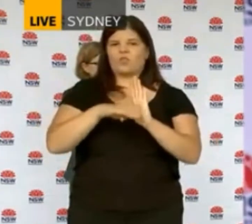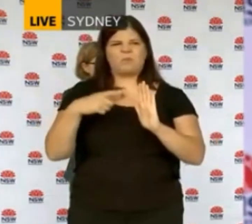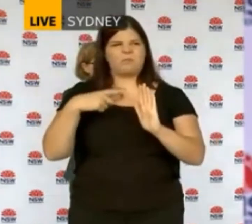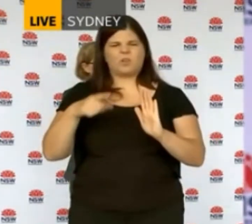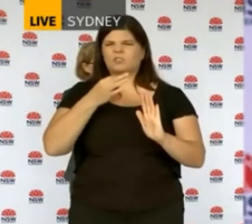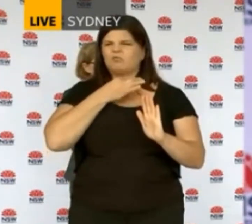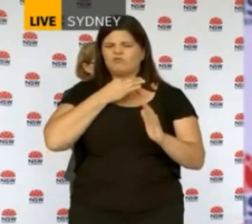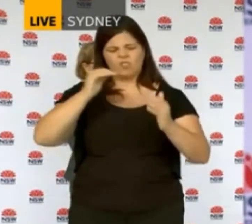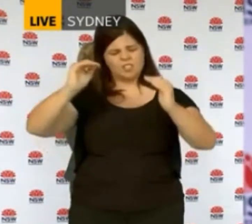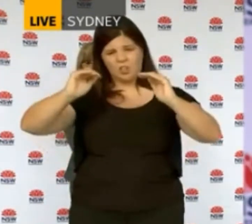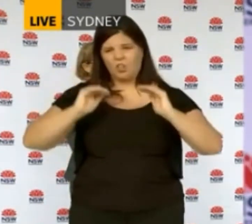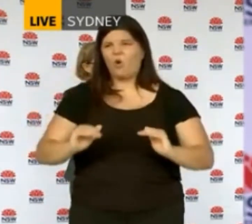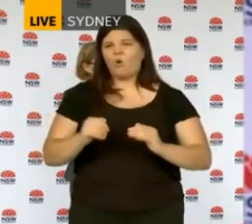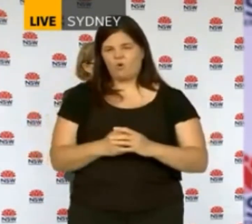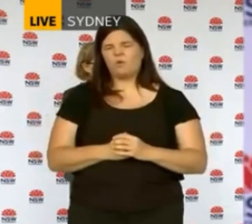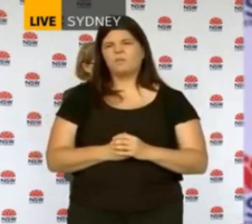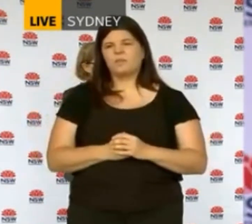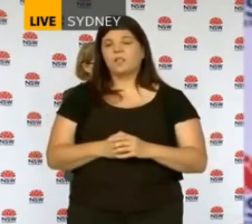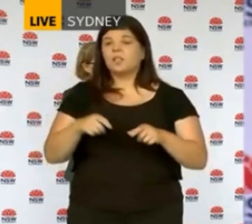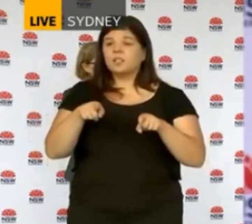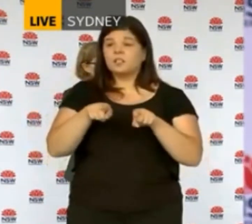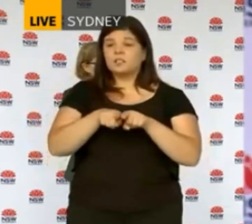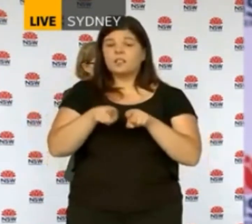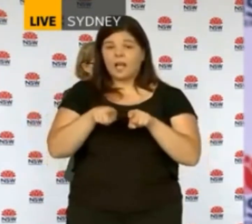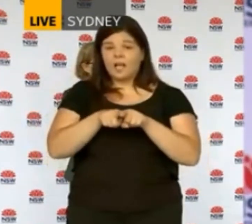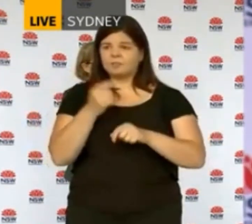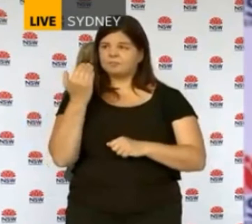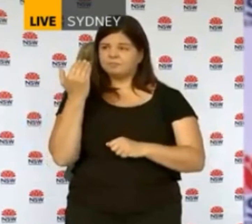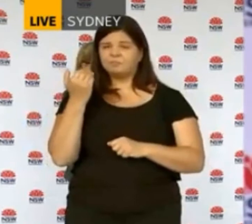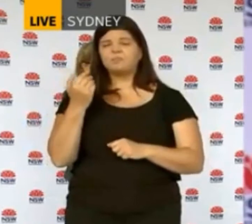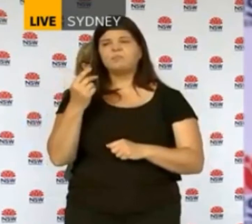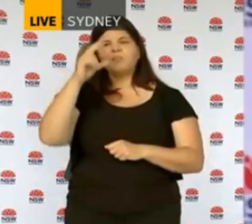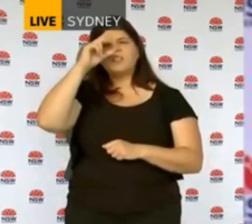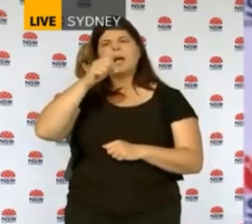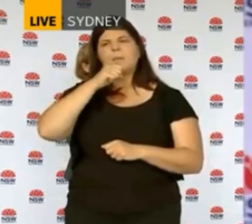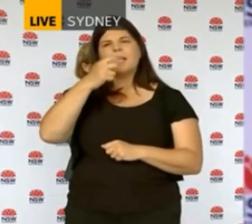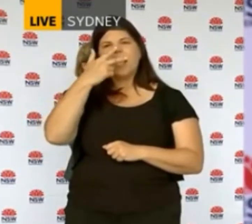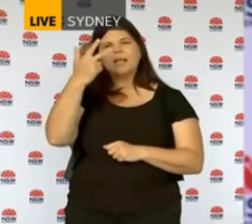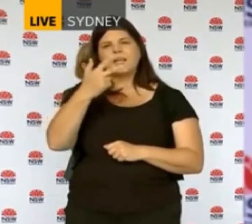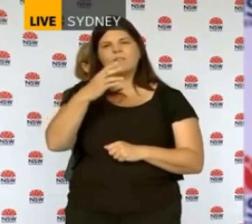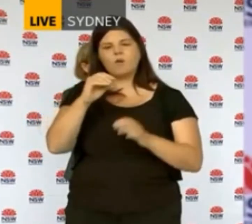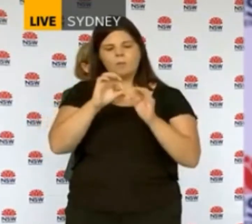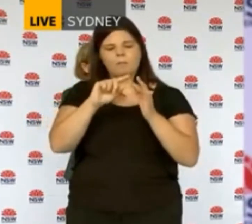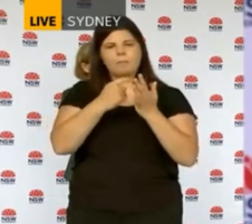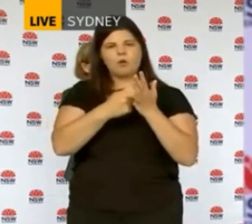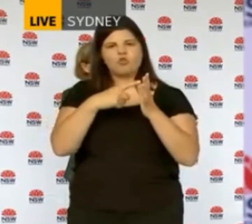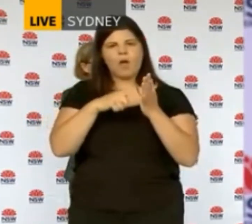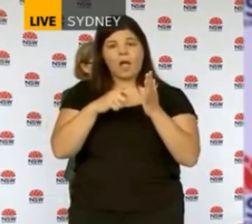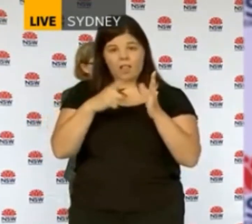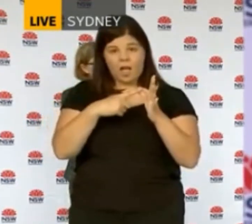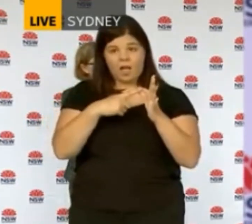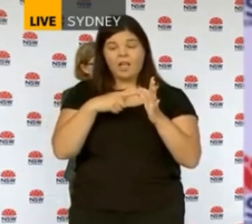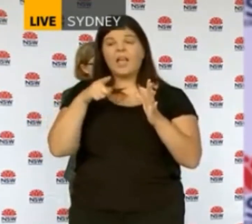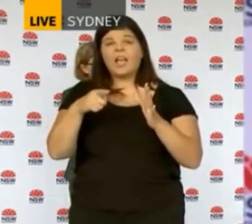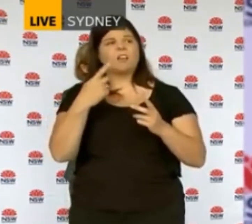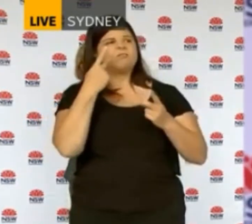lesser risk and the lower risk. But just like we did the other day, in relation to that young gentleman, the 18-year-old from the Barilaro cluster who travelled through